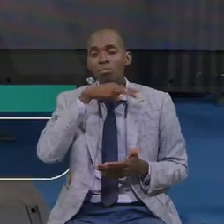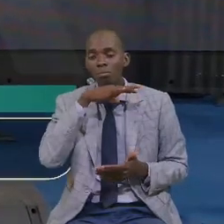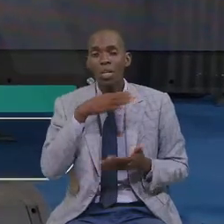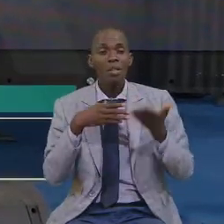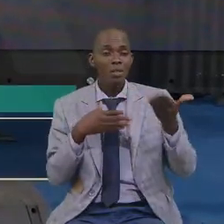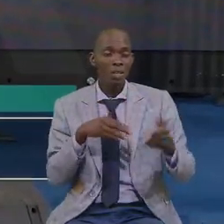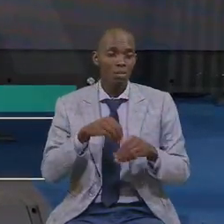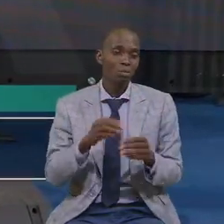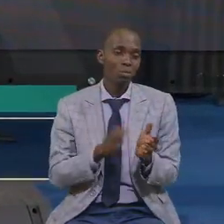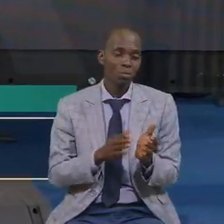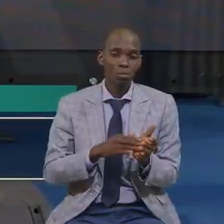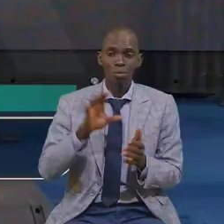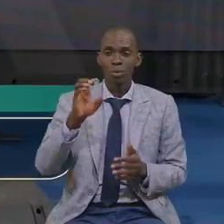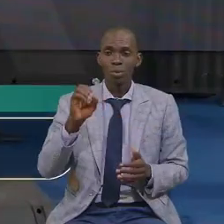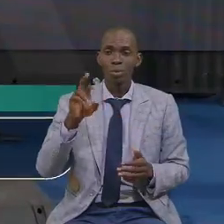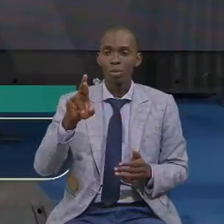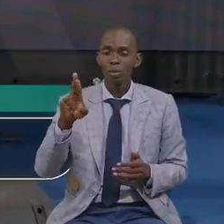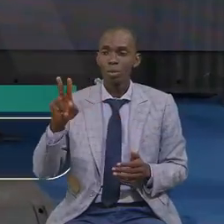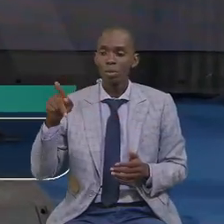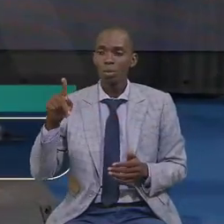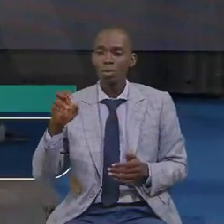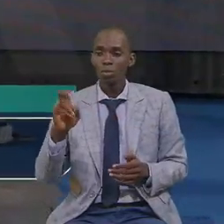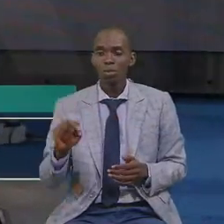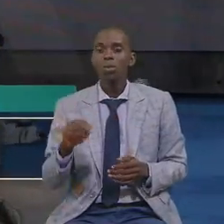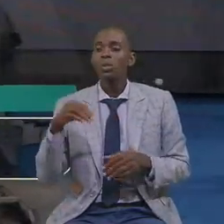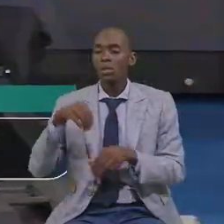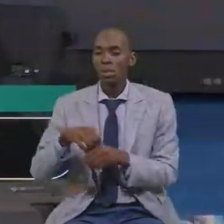The corruption is there in the college. The